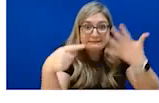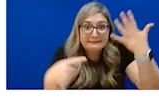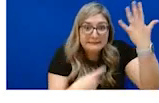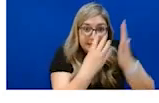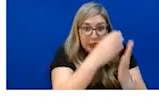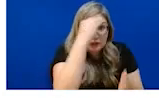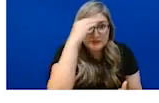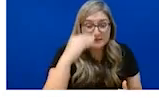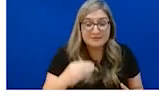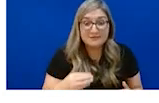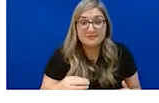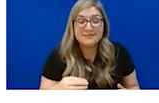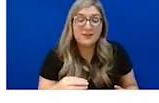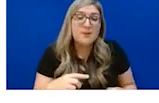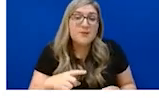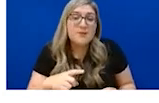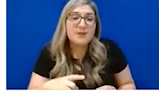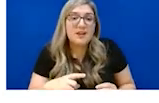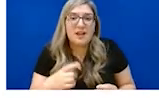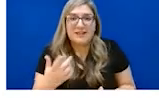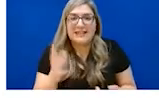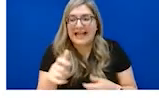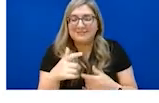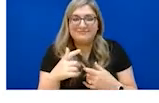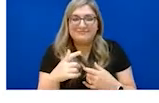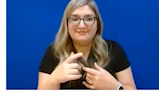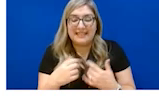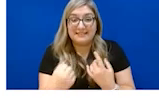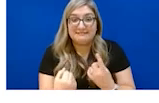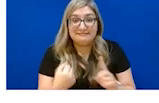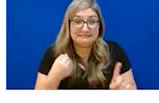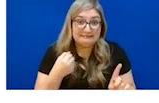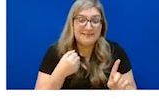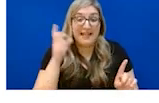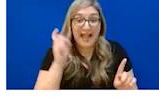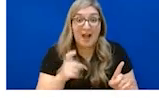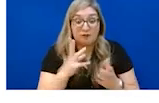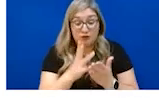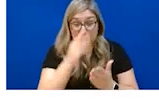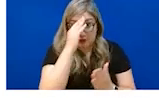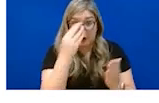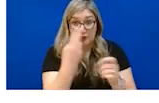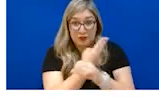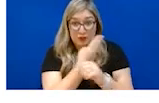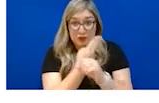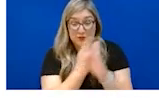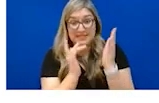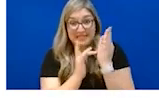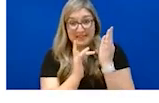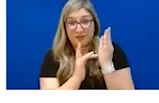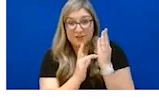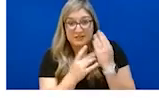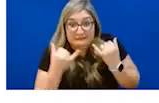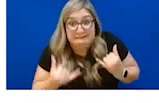learning how to use technology or a tool, it takes a tax